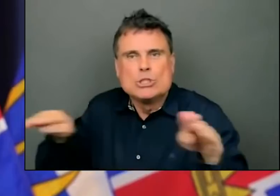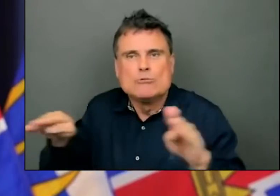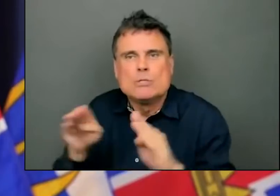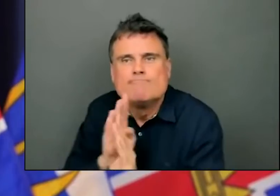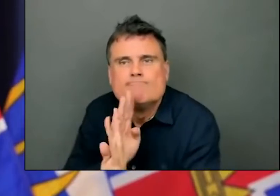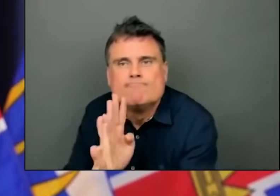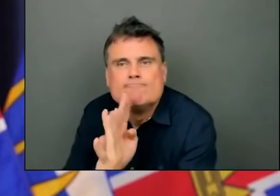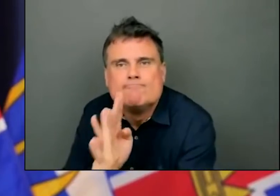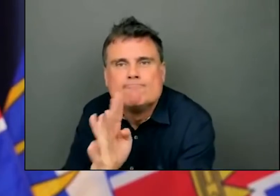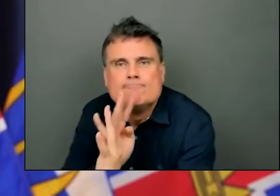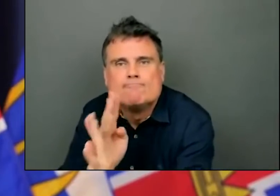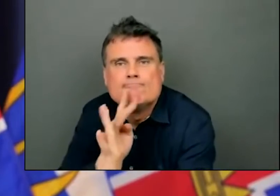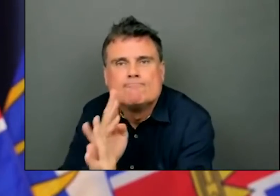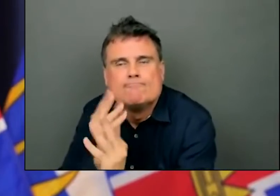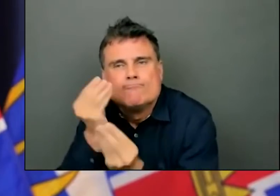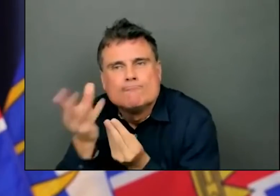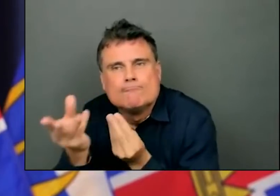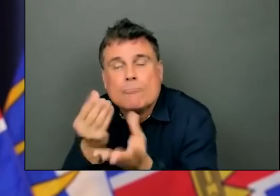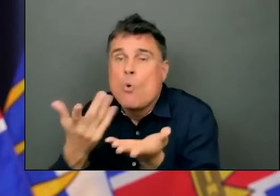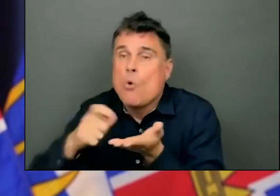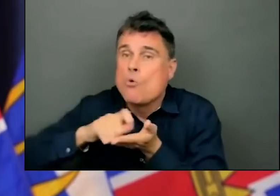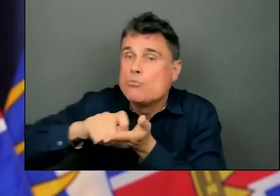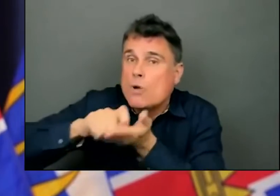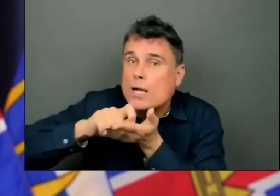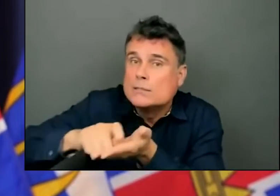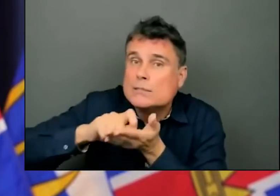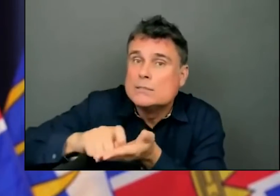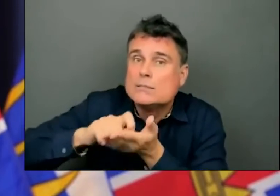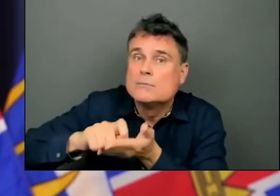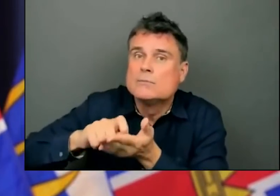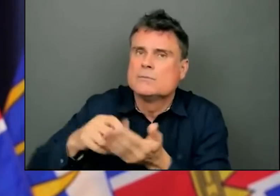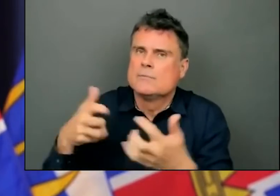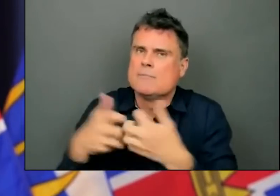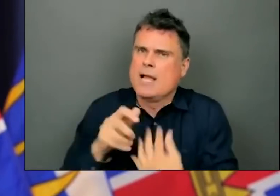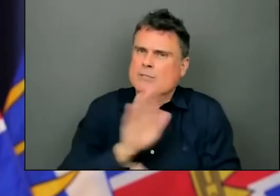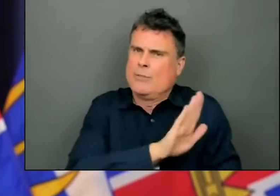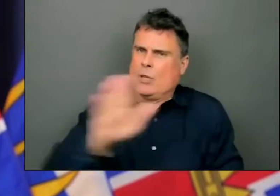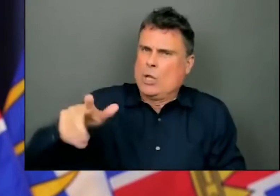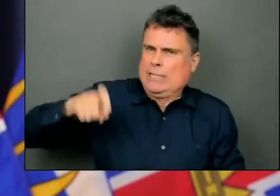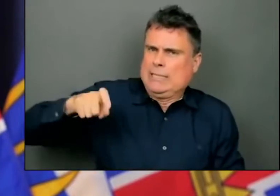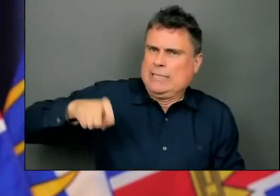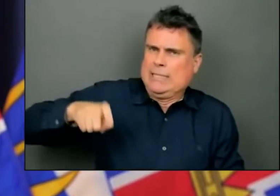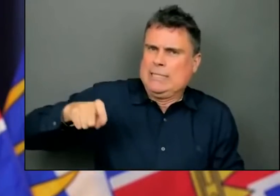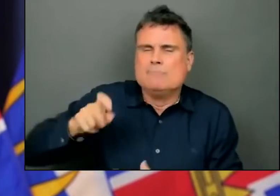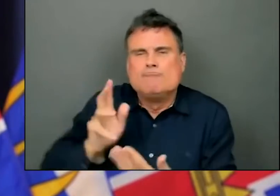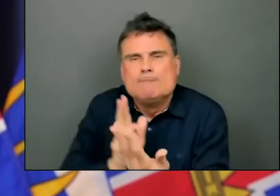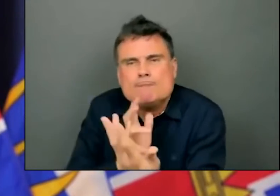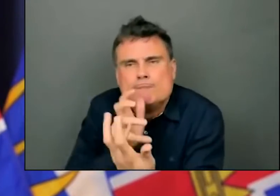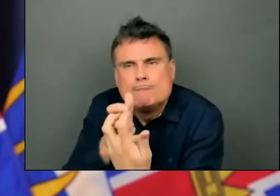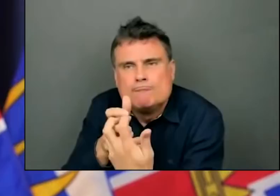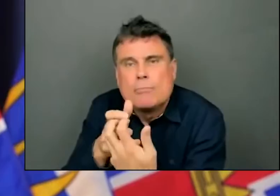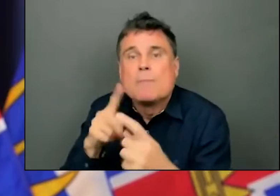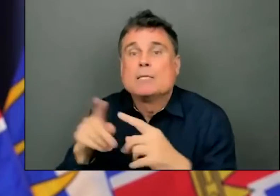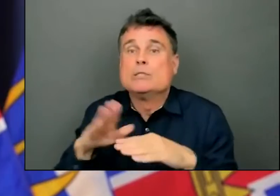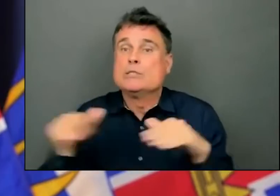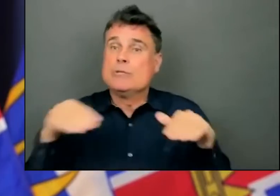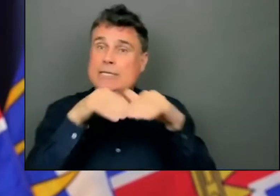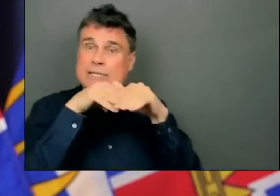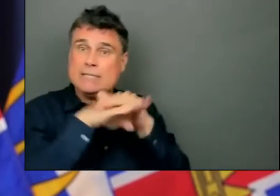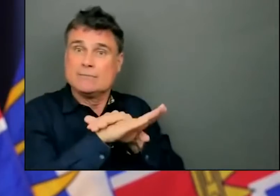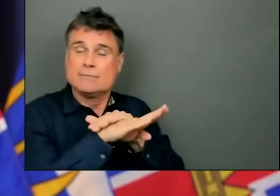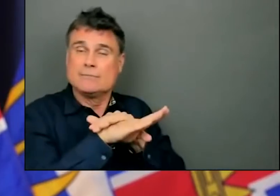that resonates and that answers the questions that parents have. So there's a lot that we've done,